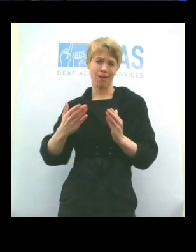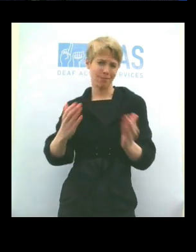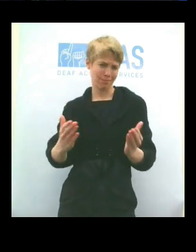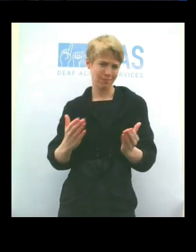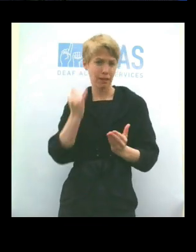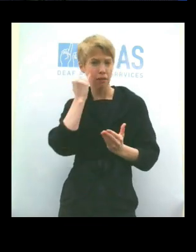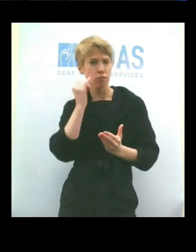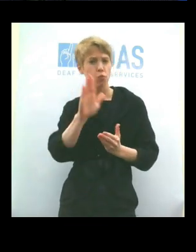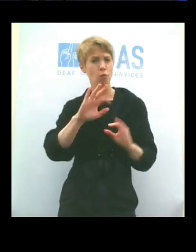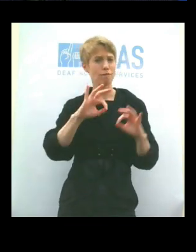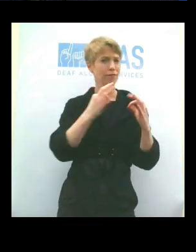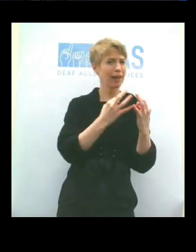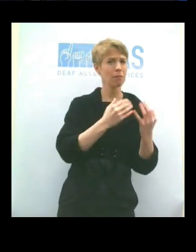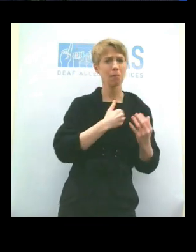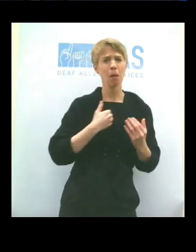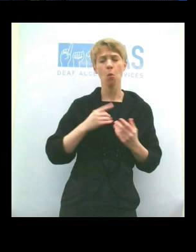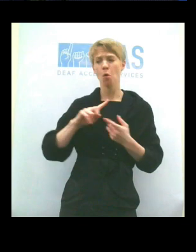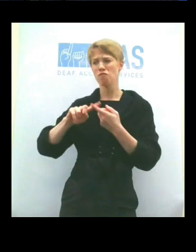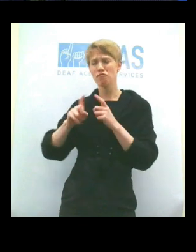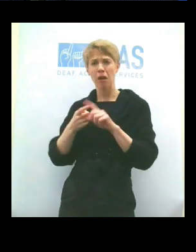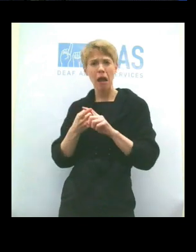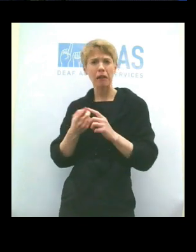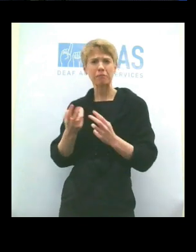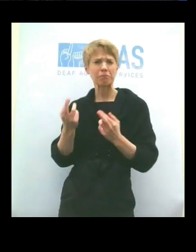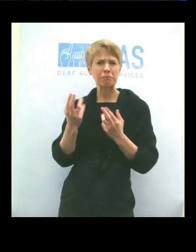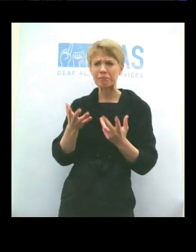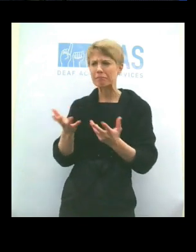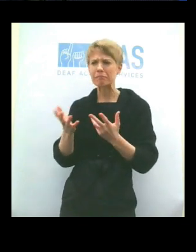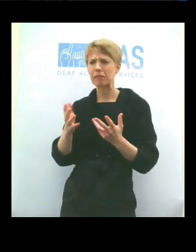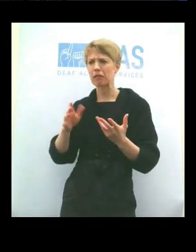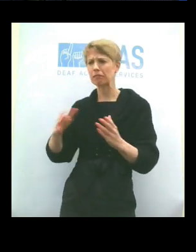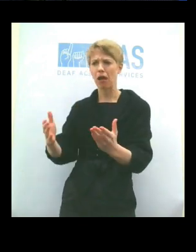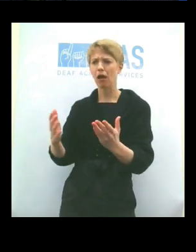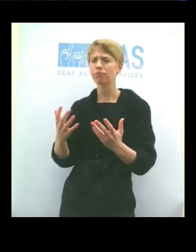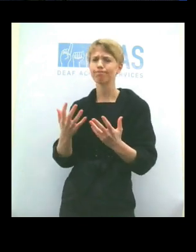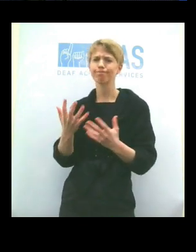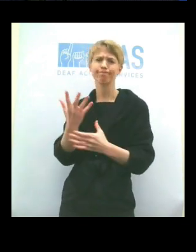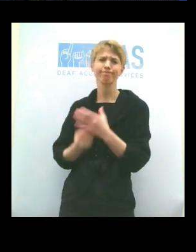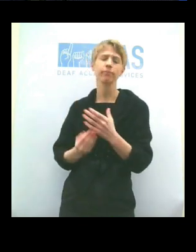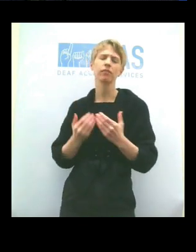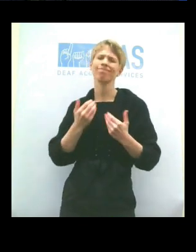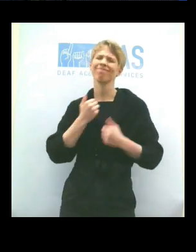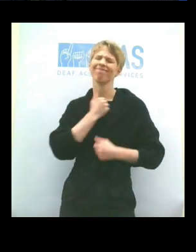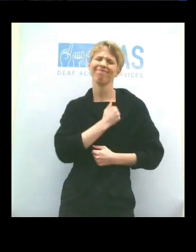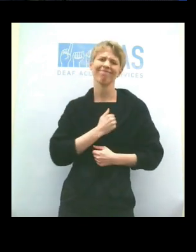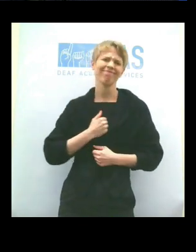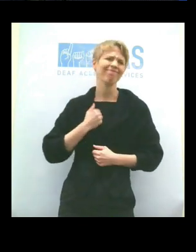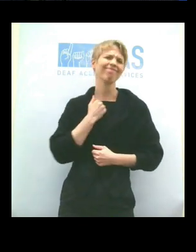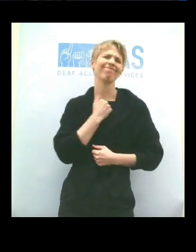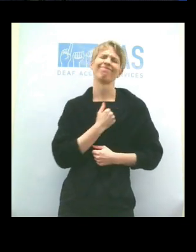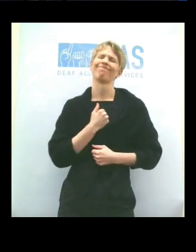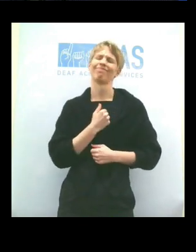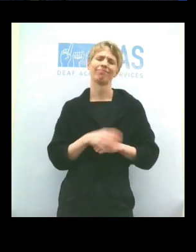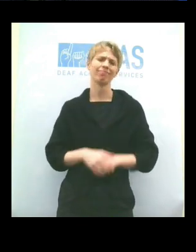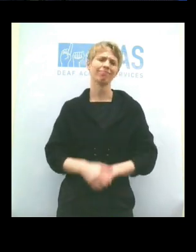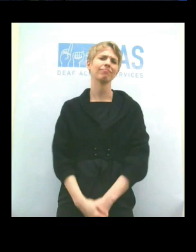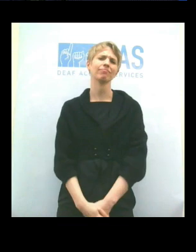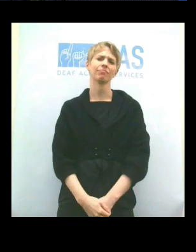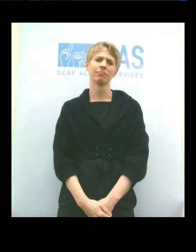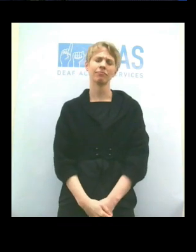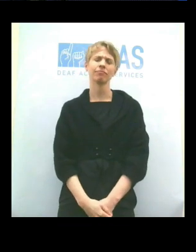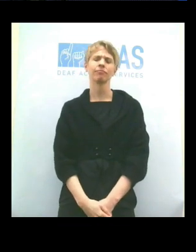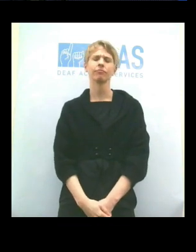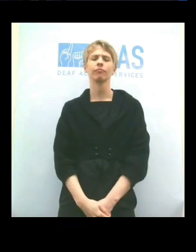loved ones as a result of this terrible outbreak of the coronavirus and the resultant illness,